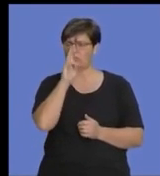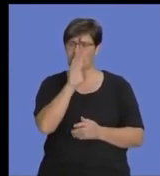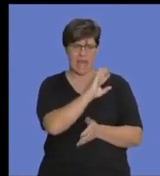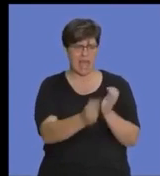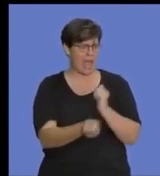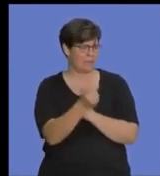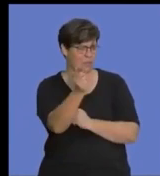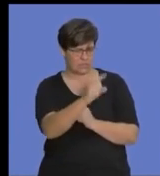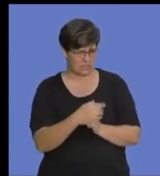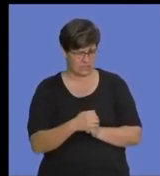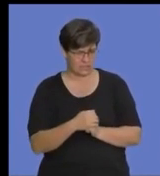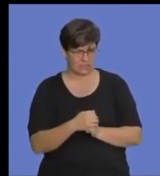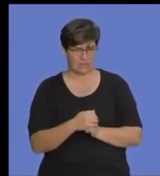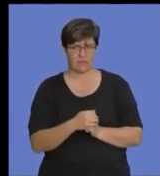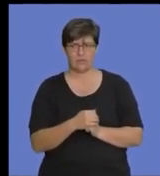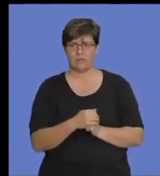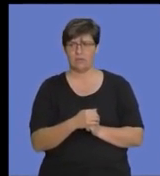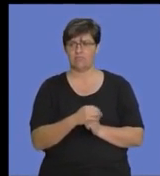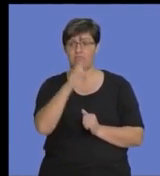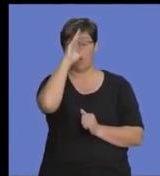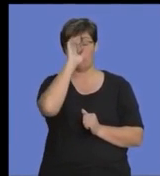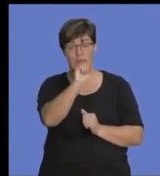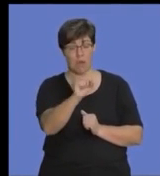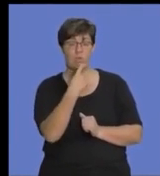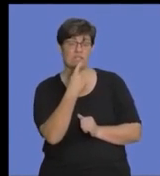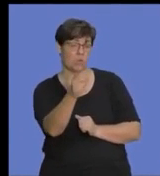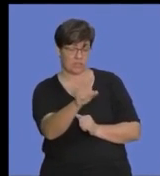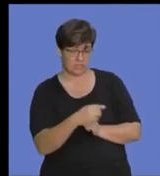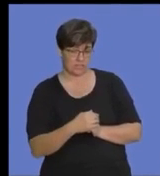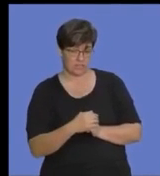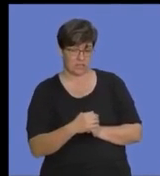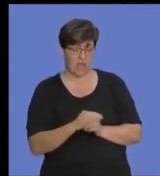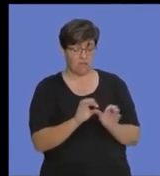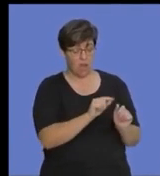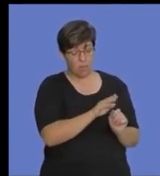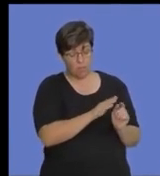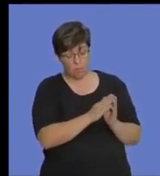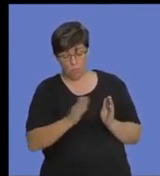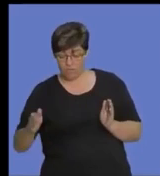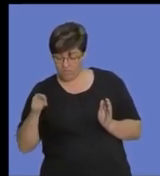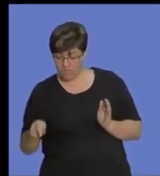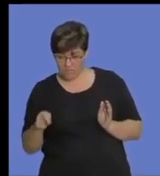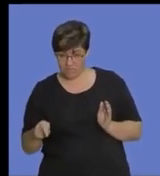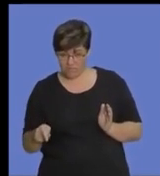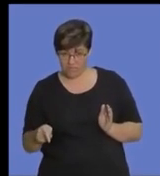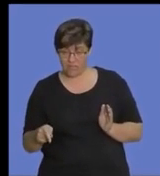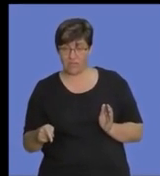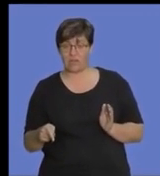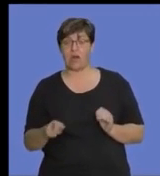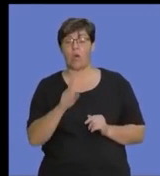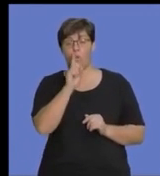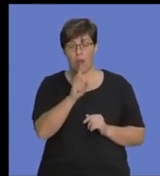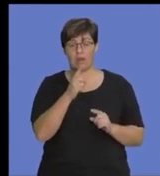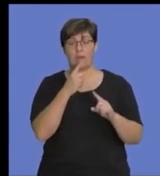will happen at that point. So remember, what did we say? If you're moving forward, you multiply by